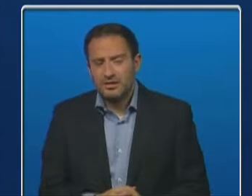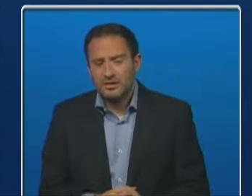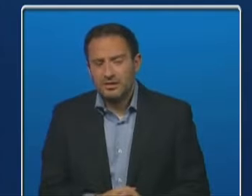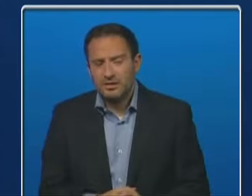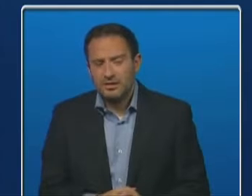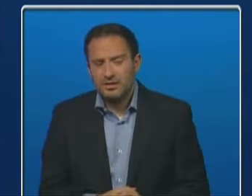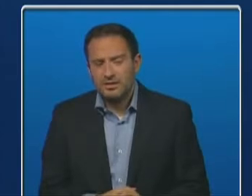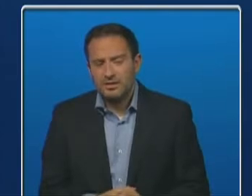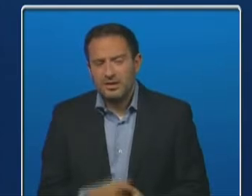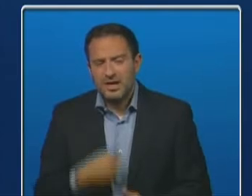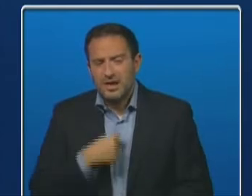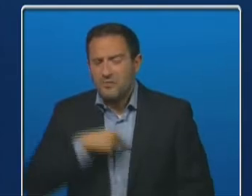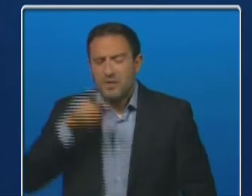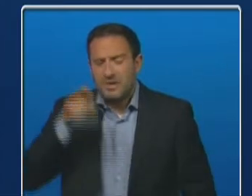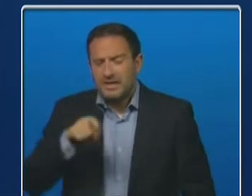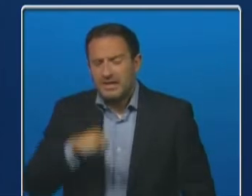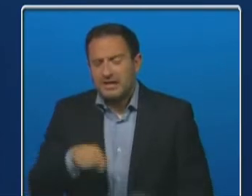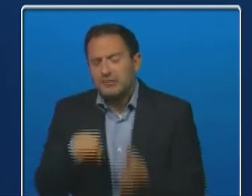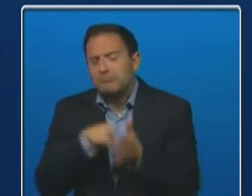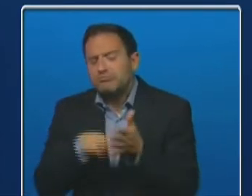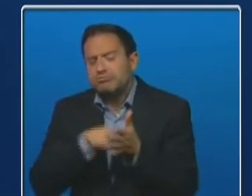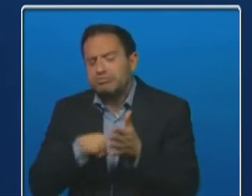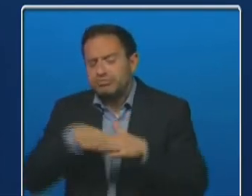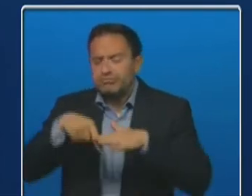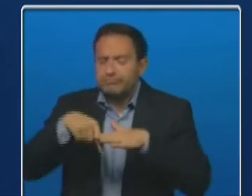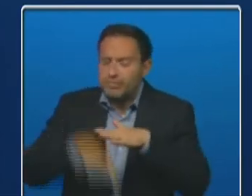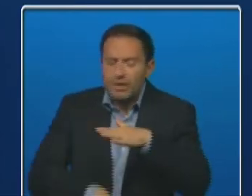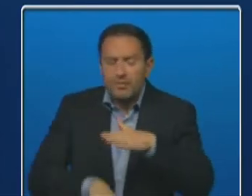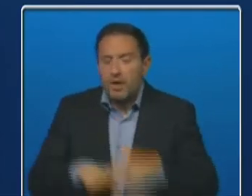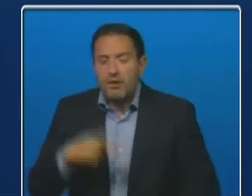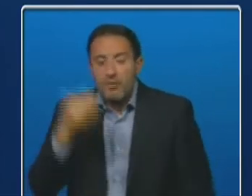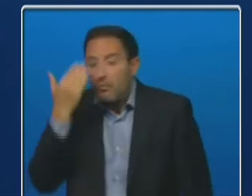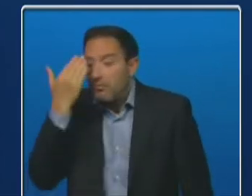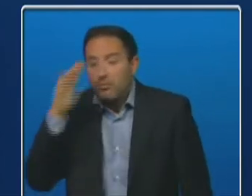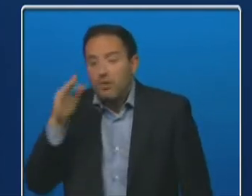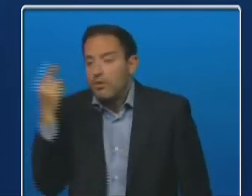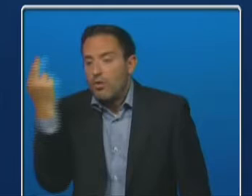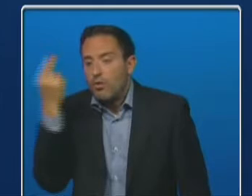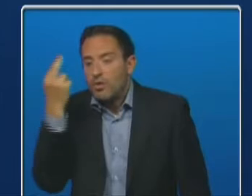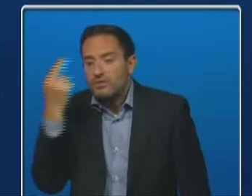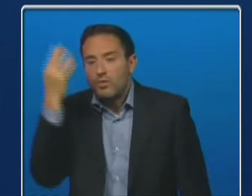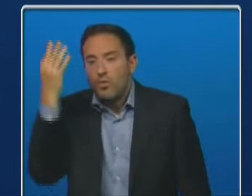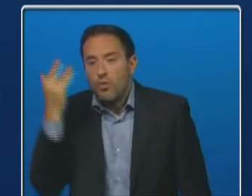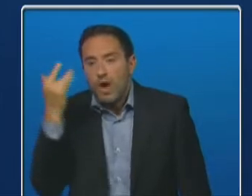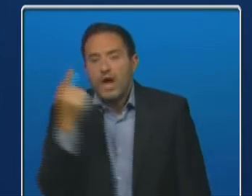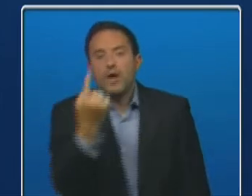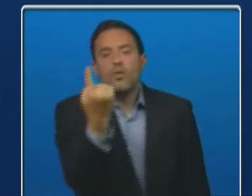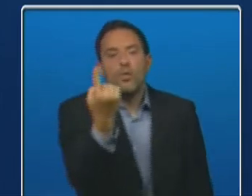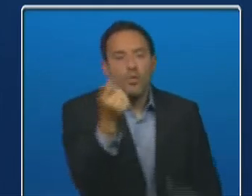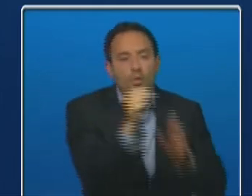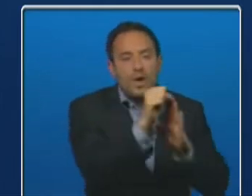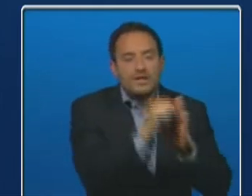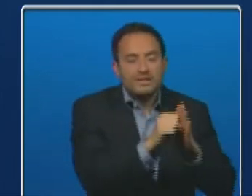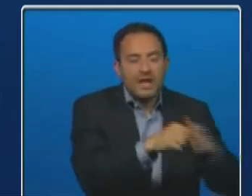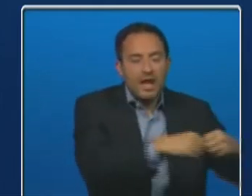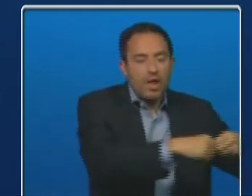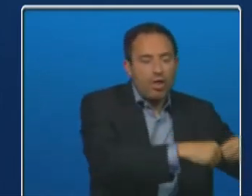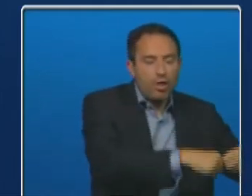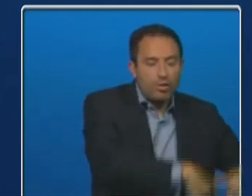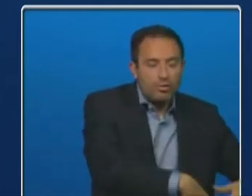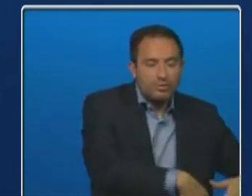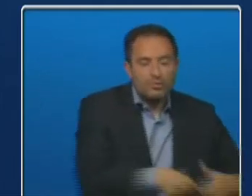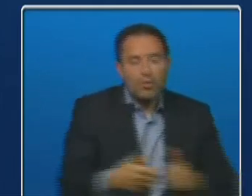more deeply, we wouldn't know exactly the reason why one state loses or gains, because